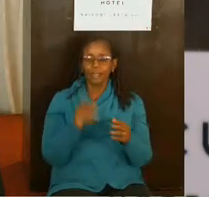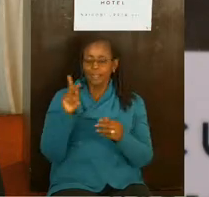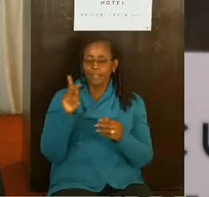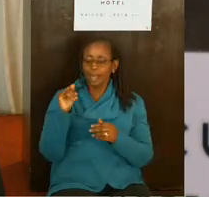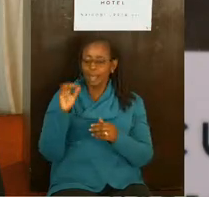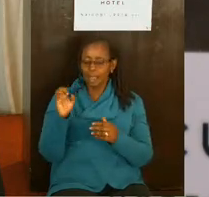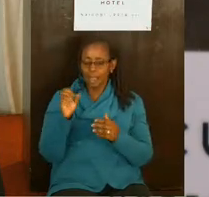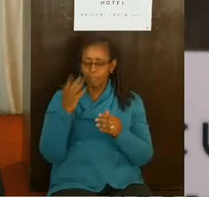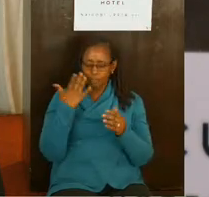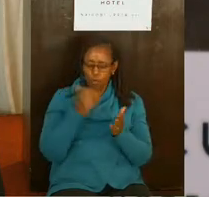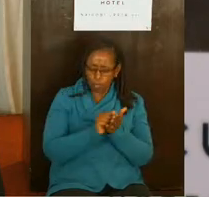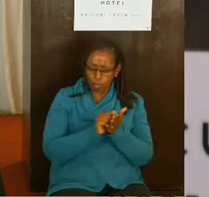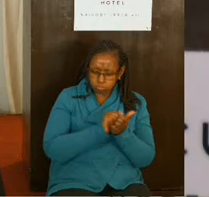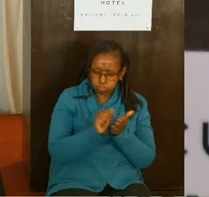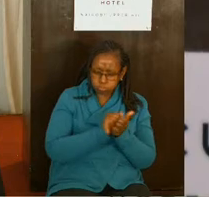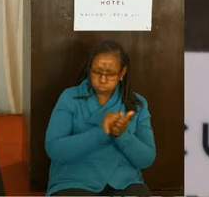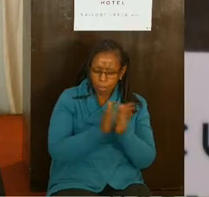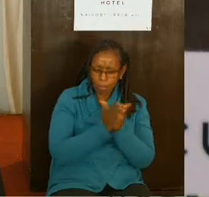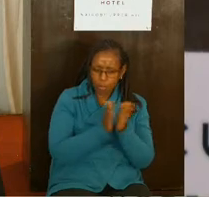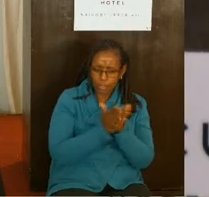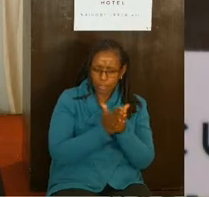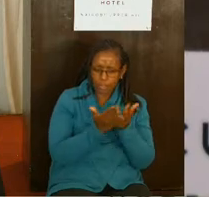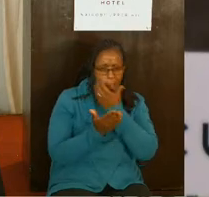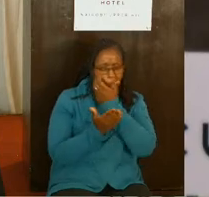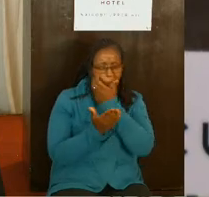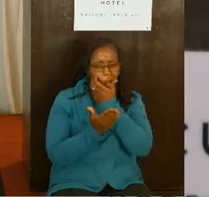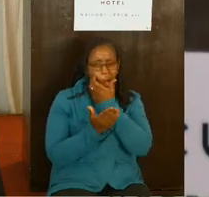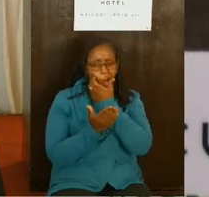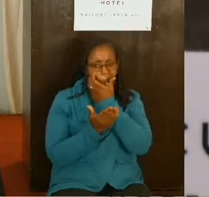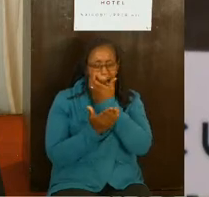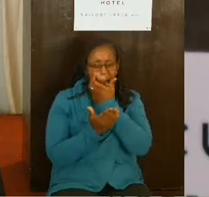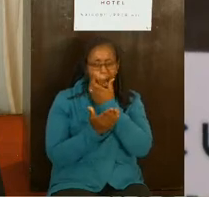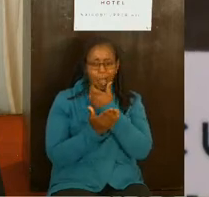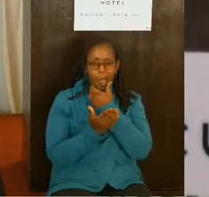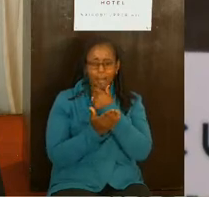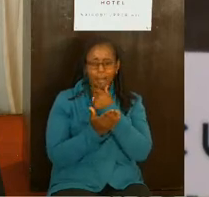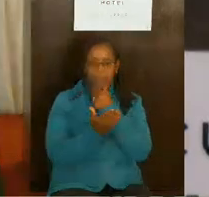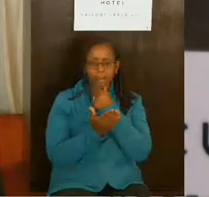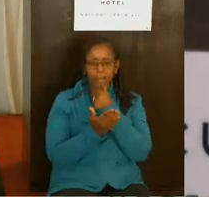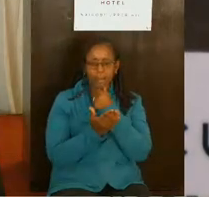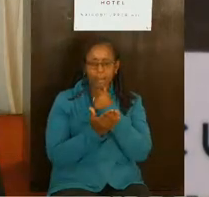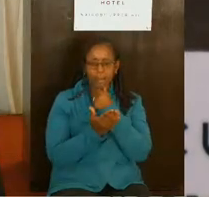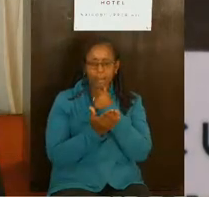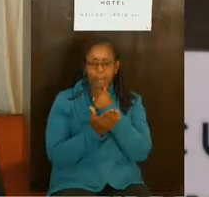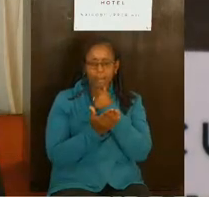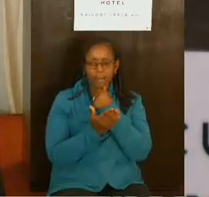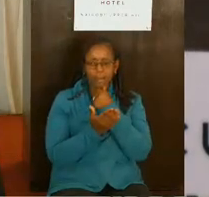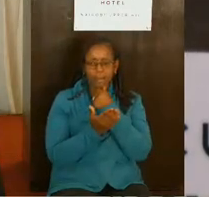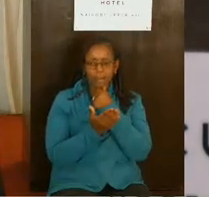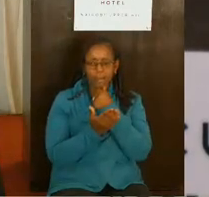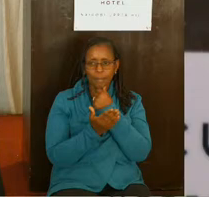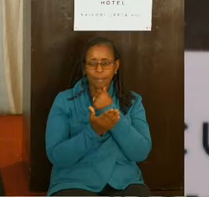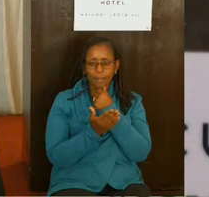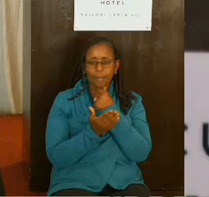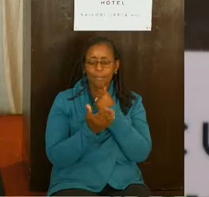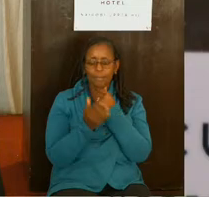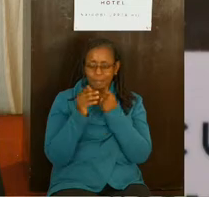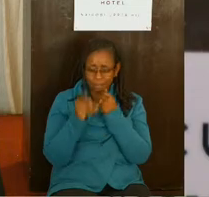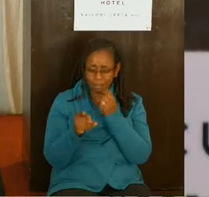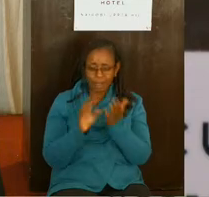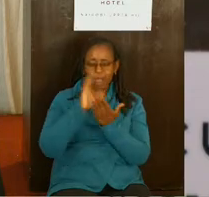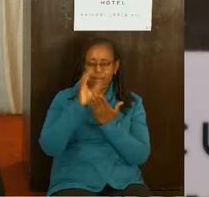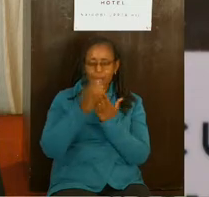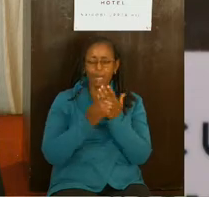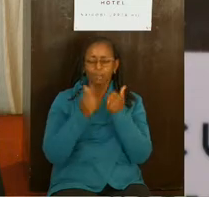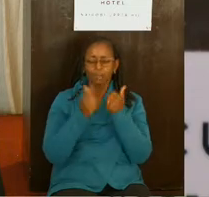kie with old apologies if there's anybody here from kicg today but there were it was a very good curriculum